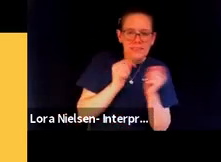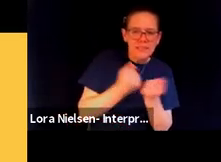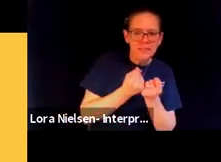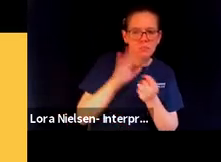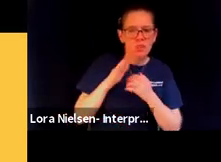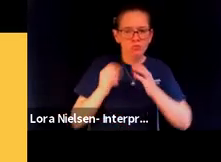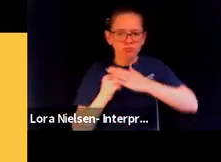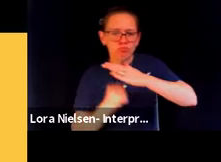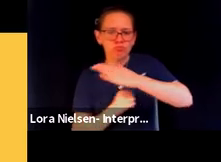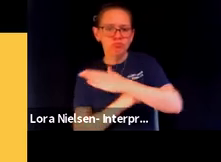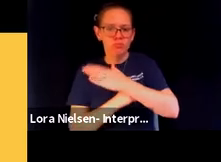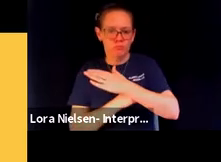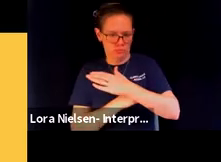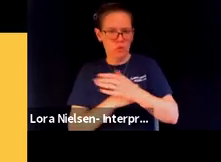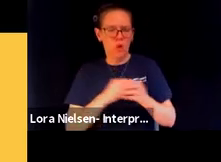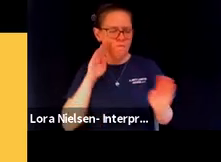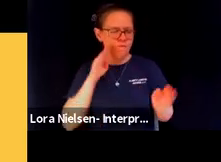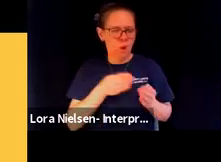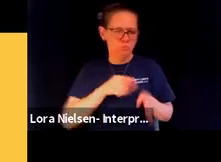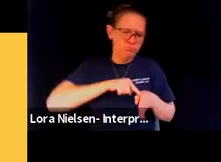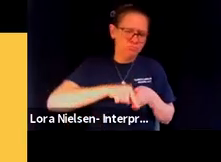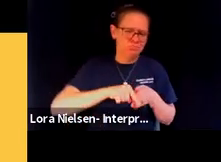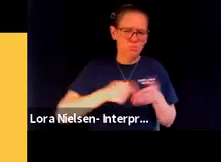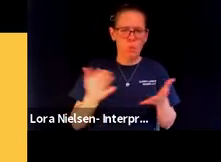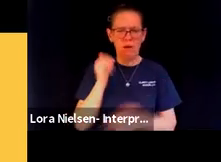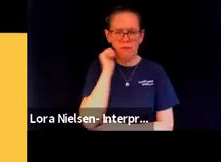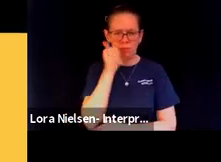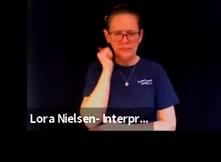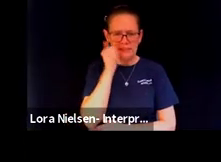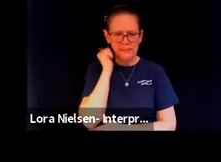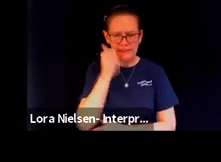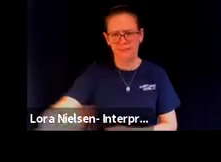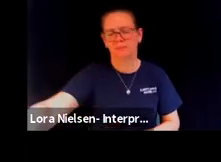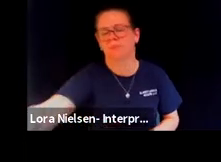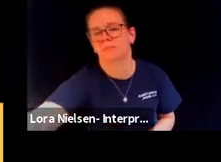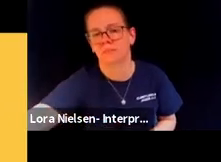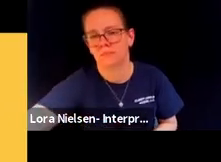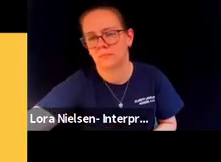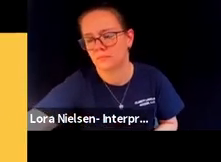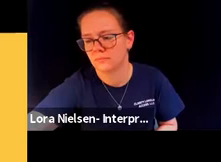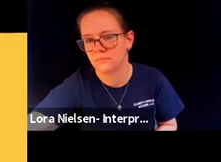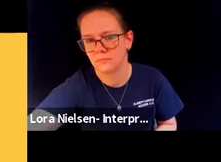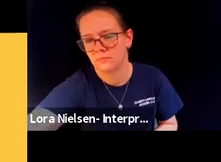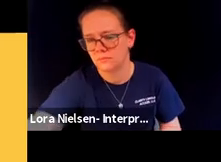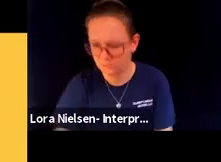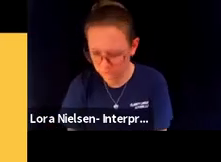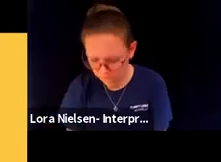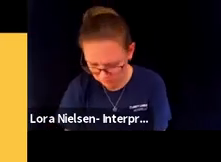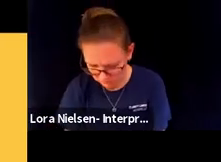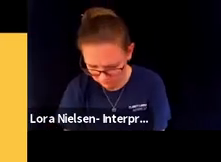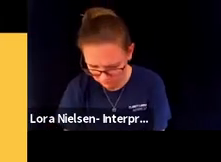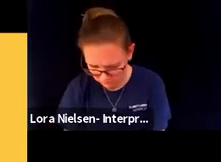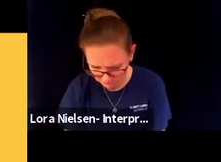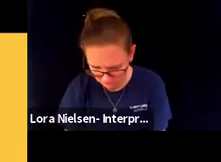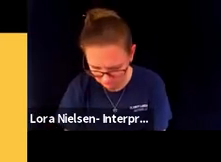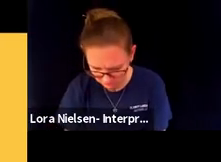little bit more into what is it exactly that we're doing day to day behind the scenes. So again, kind of just